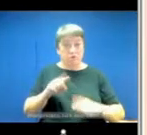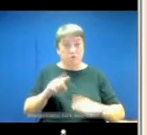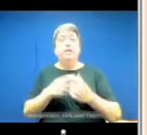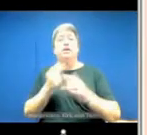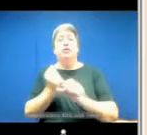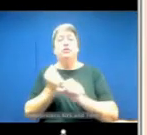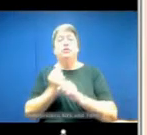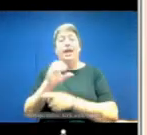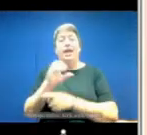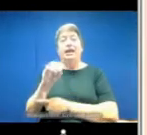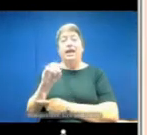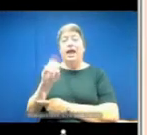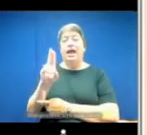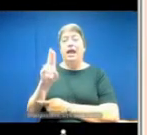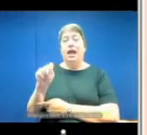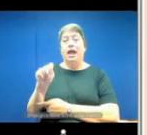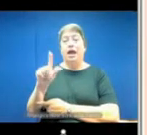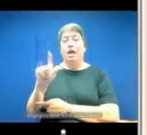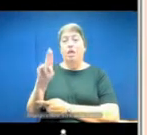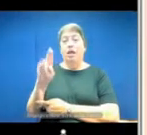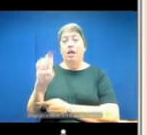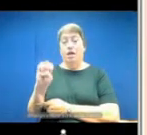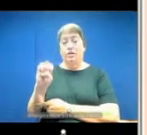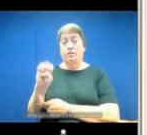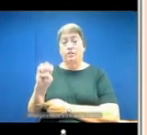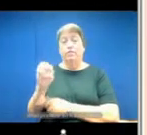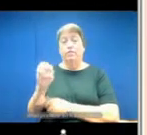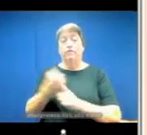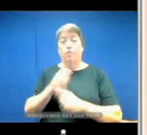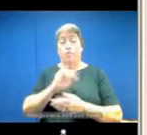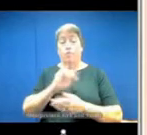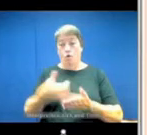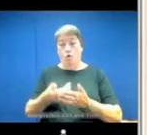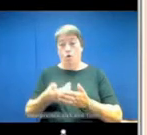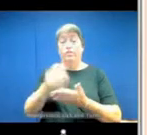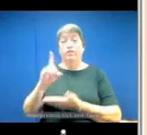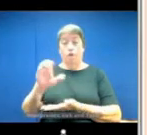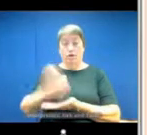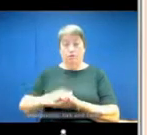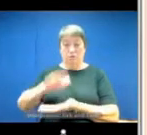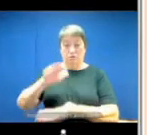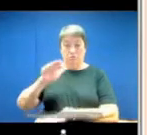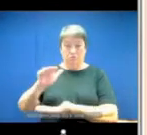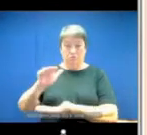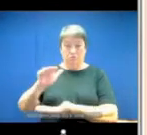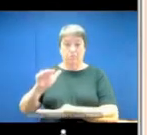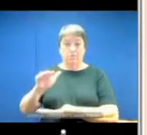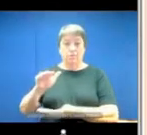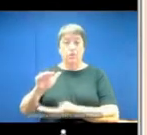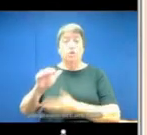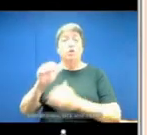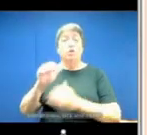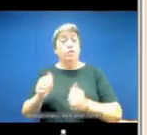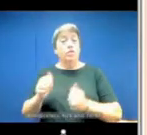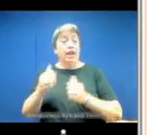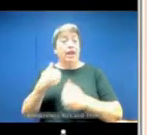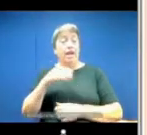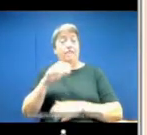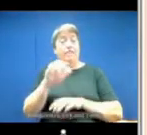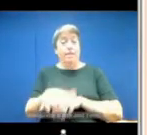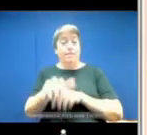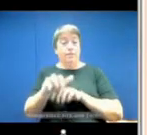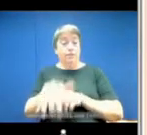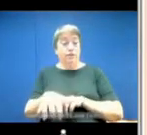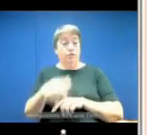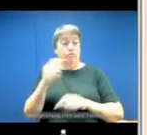deposition based on those documents. You can depose the parties in the case, and